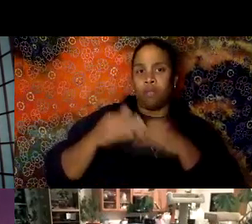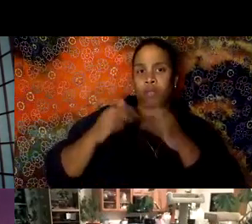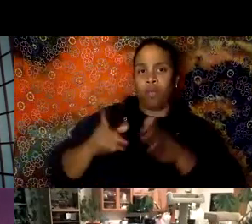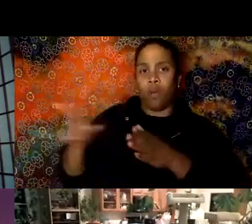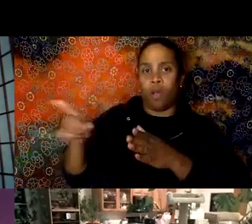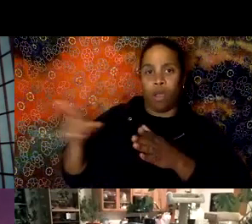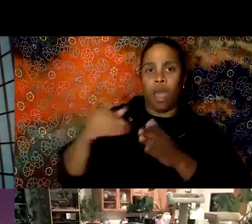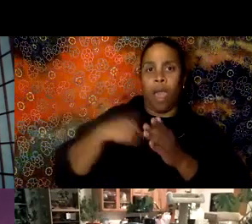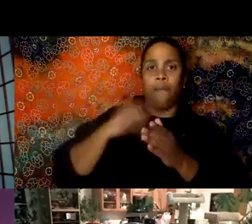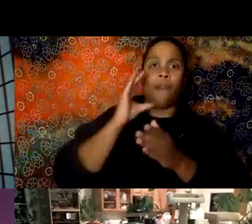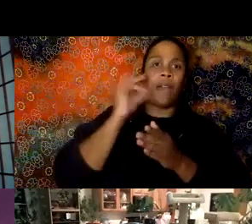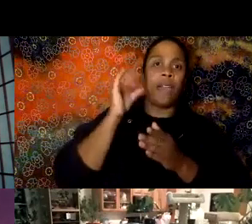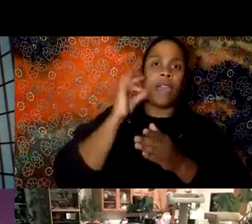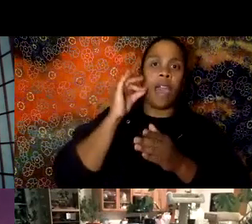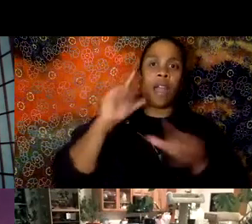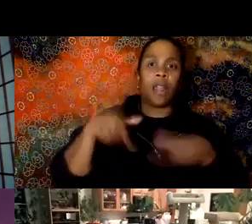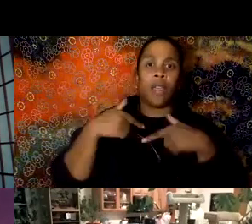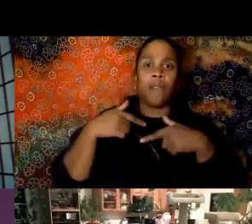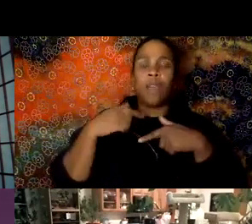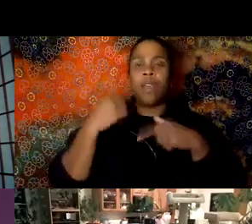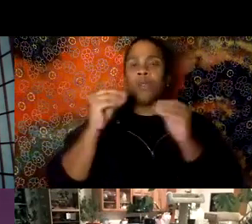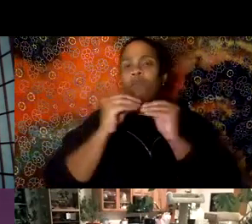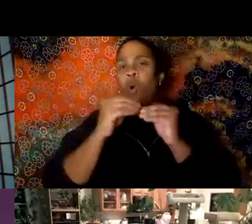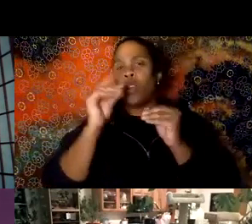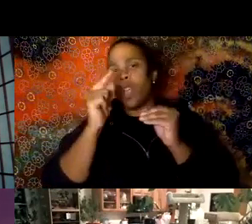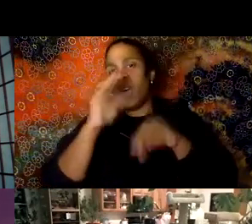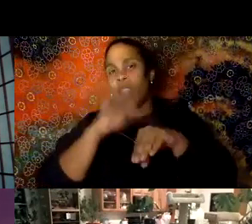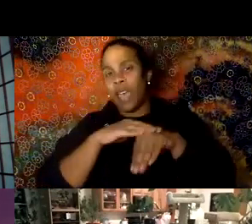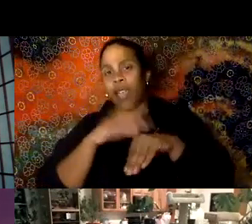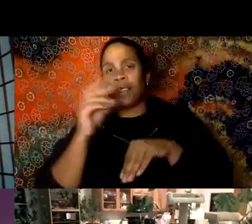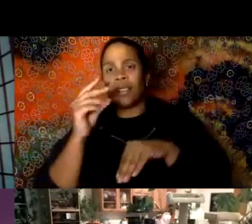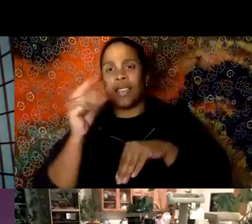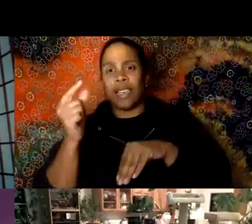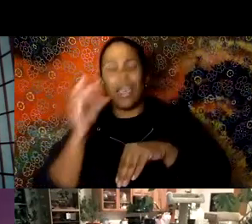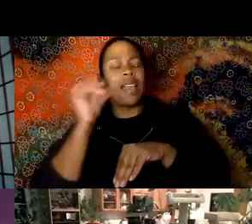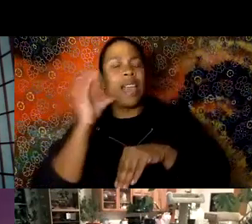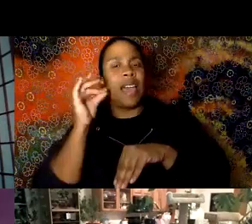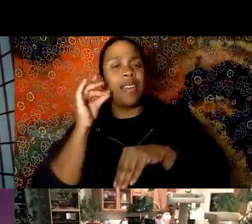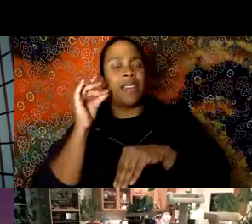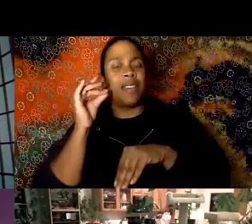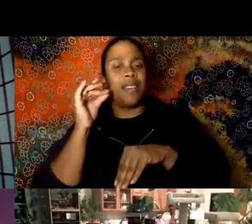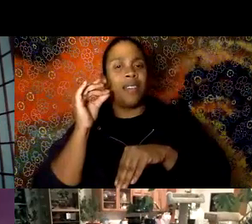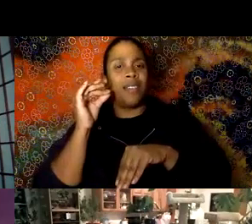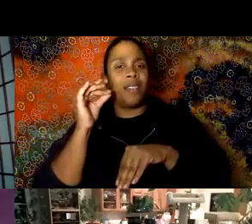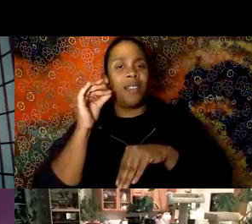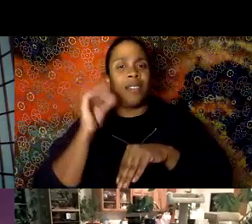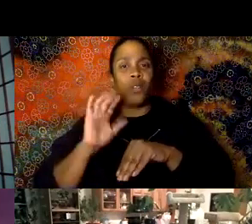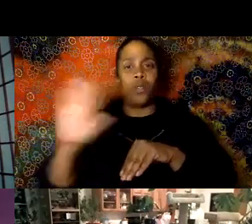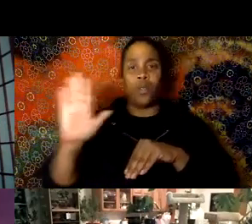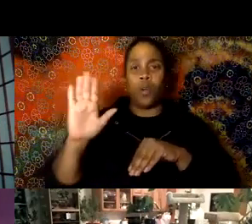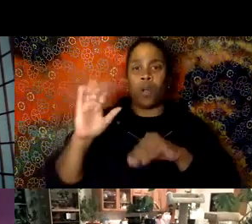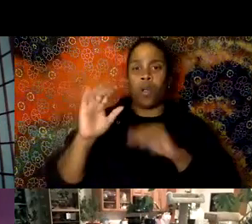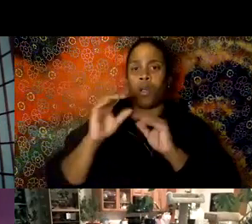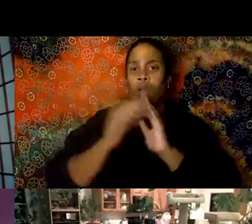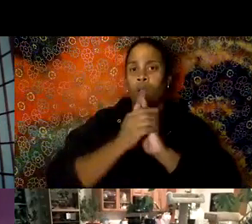cat. I mean, it's more of a dog than a cat. So there's a whole range here. And your talents in your eyes, right?